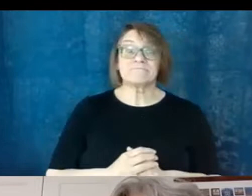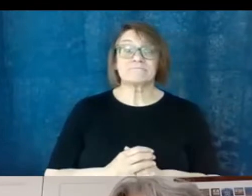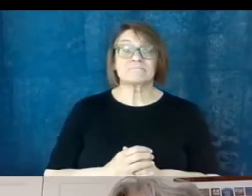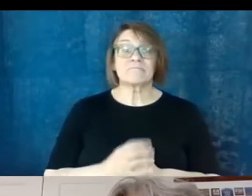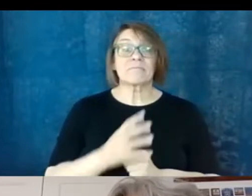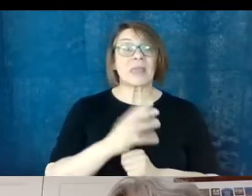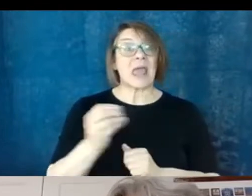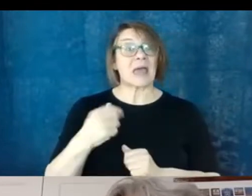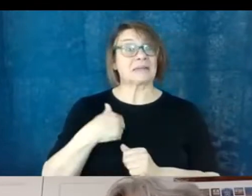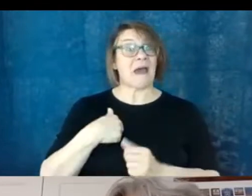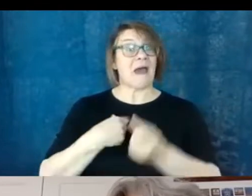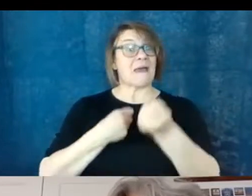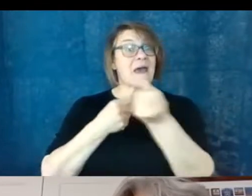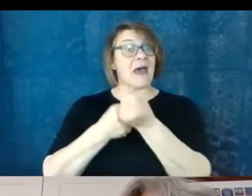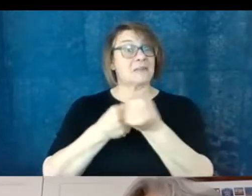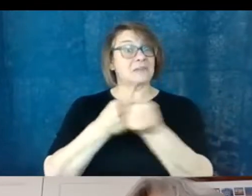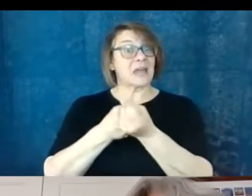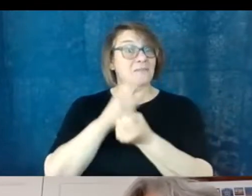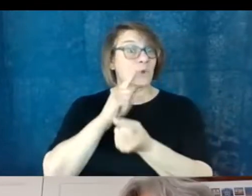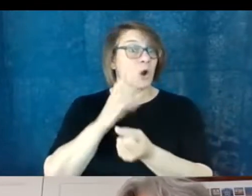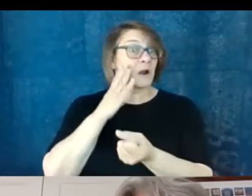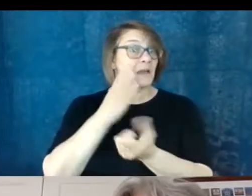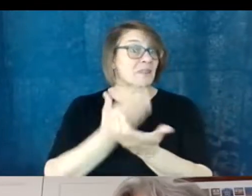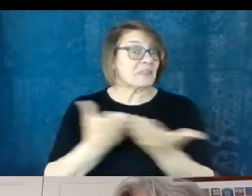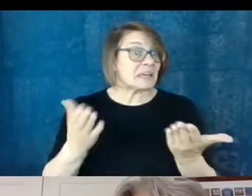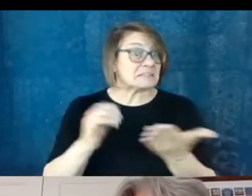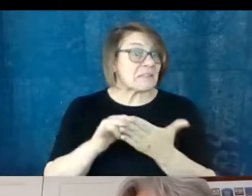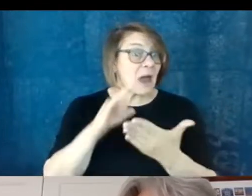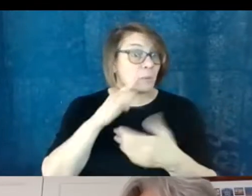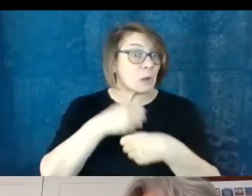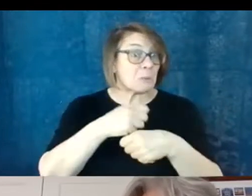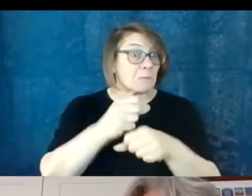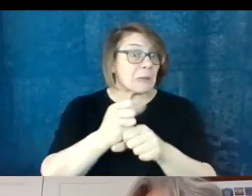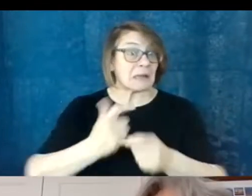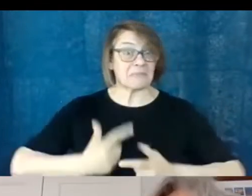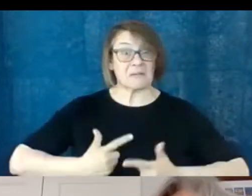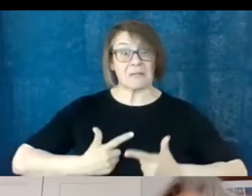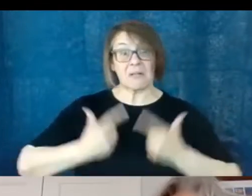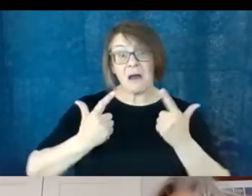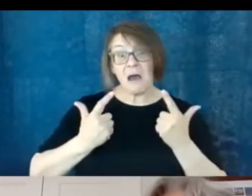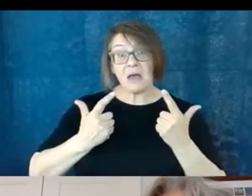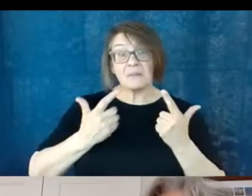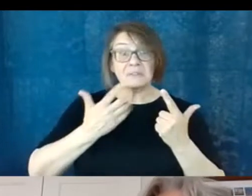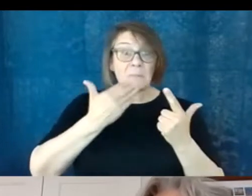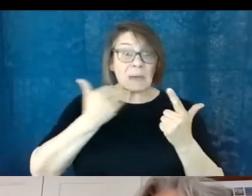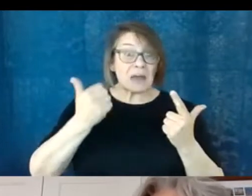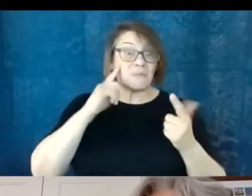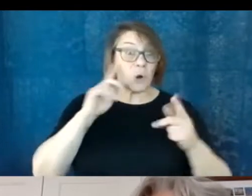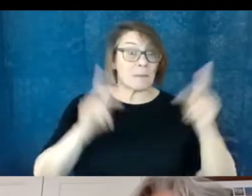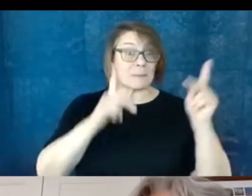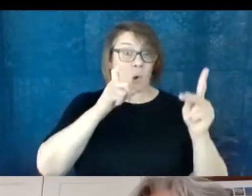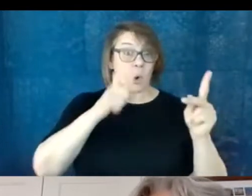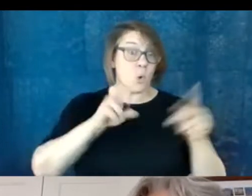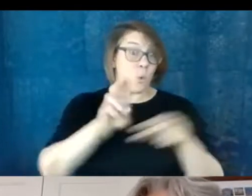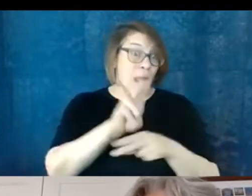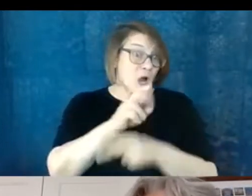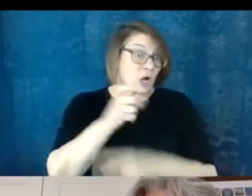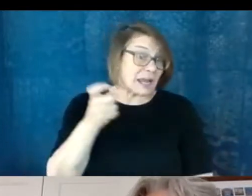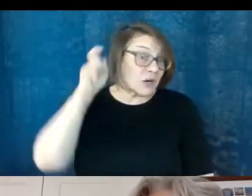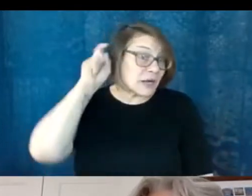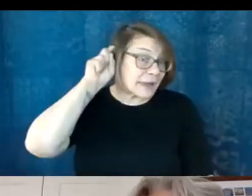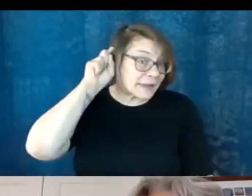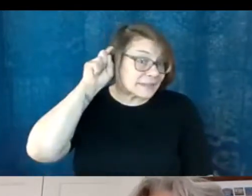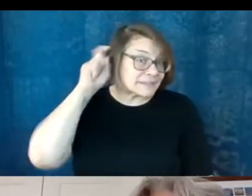And I advocate for things that will make the lives better for people who wear hearing aids. So things